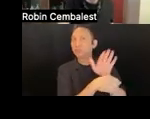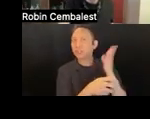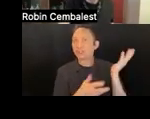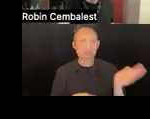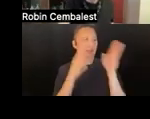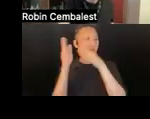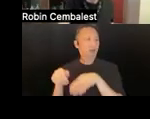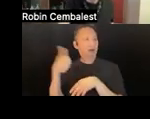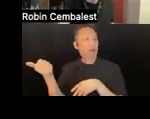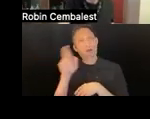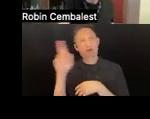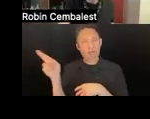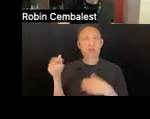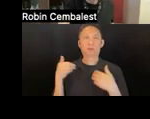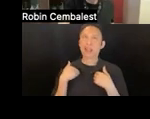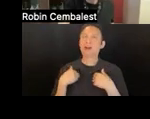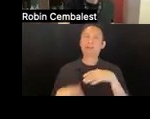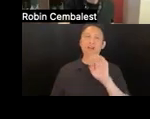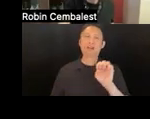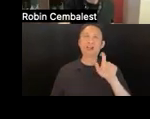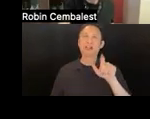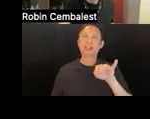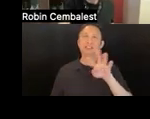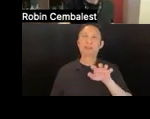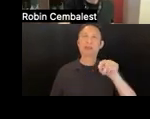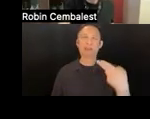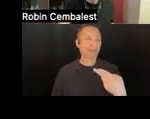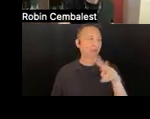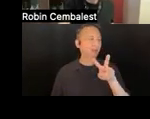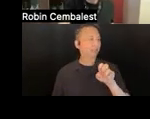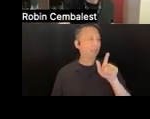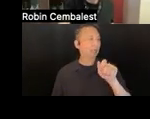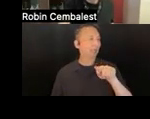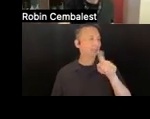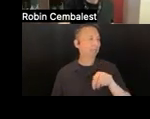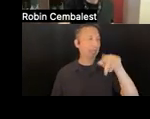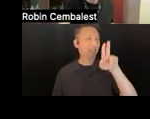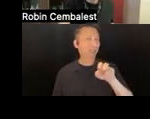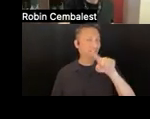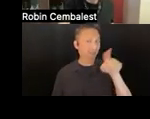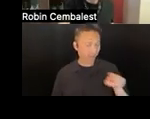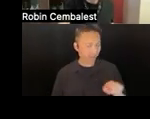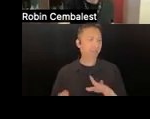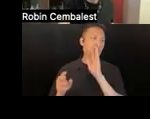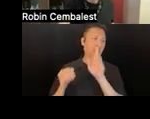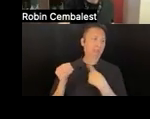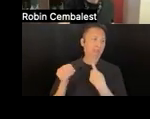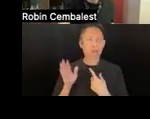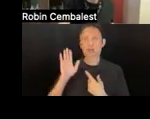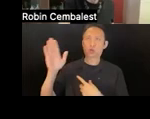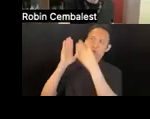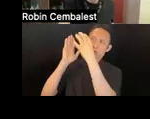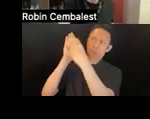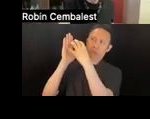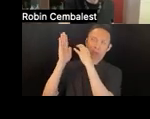Velasquez. We have the identity signifiers in the bio, right? All of the different things.